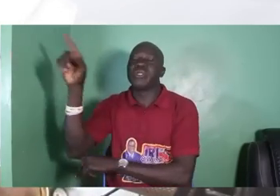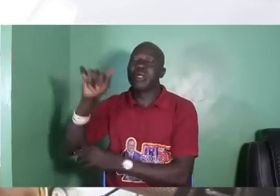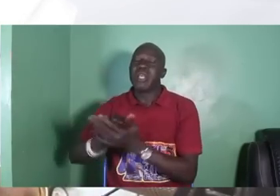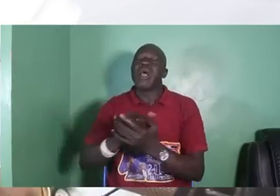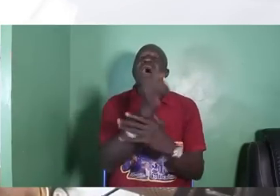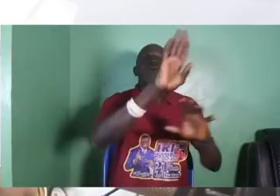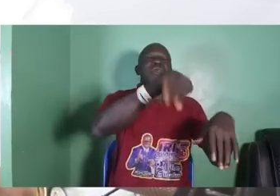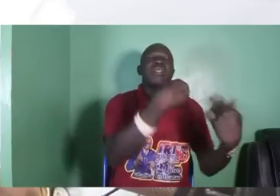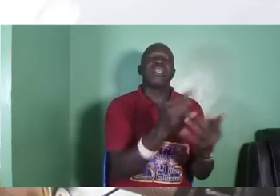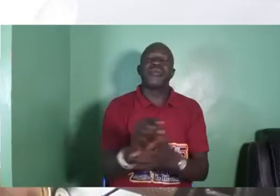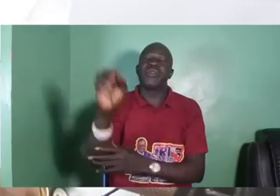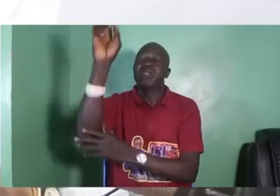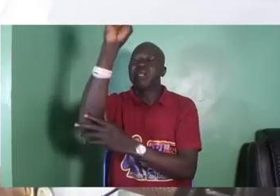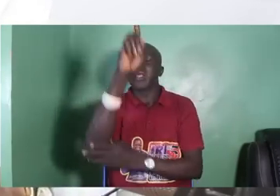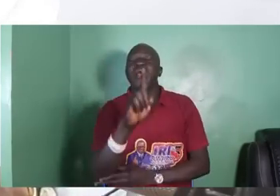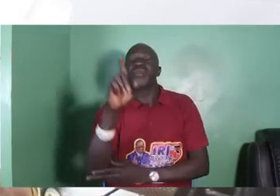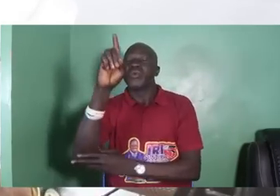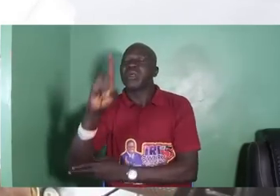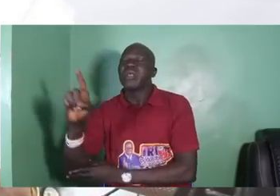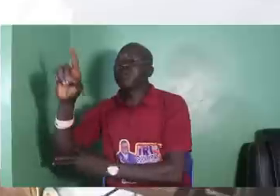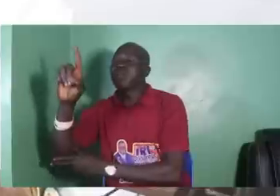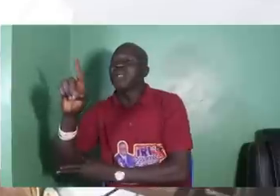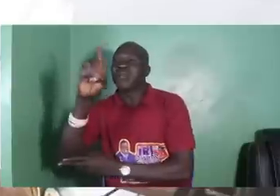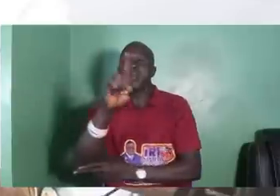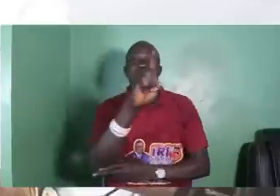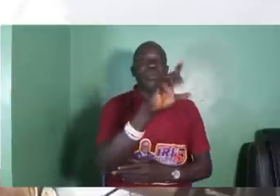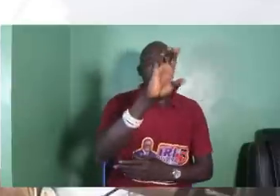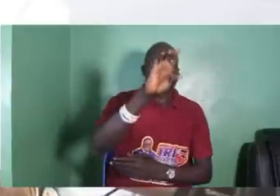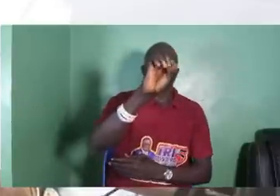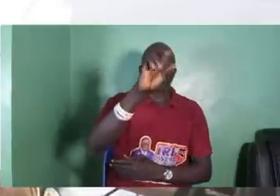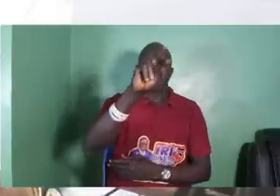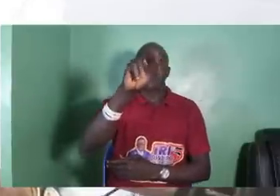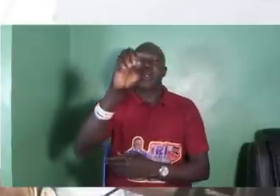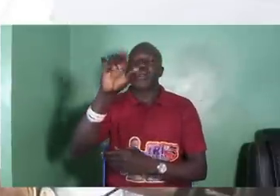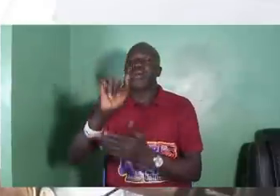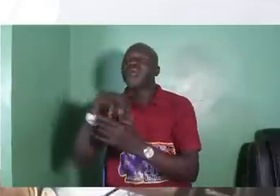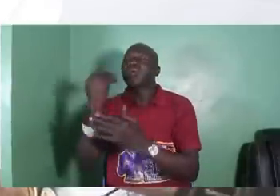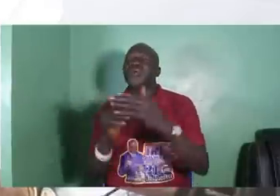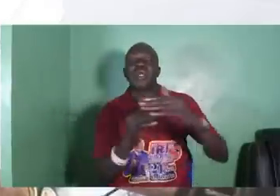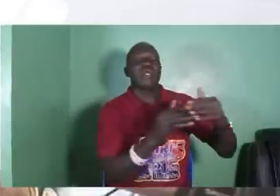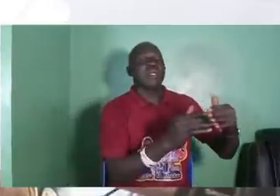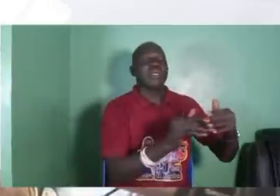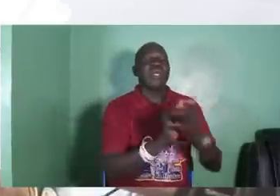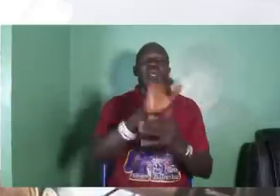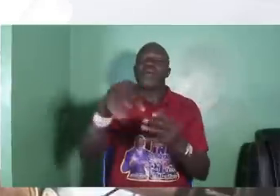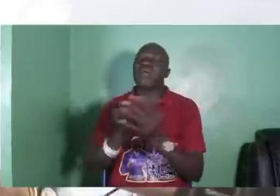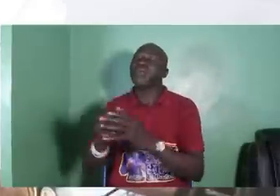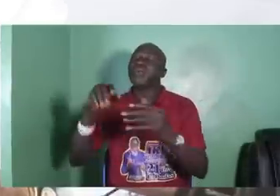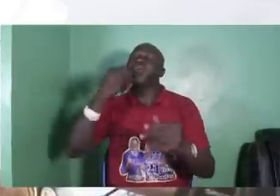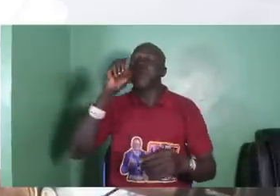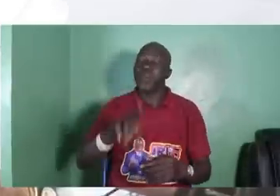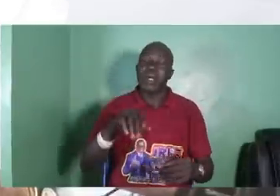everybody la ma fun ni imole, we receive candle, e gbo mi sir, hear me sir, turning me is direction, Oluwa ba win, whatever the Lord spoke to pass e